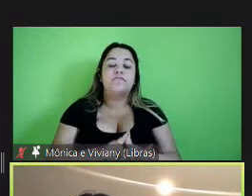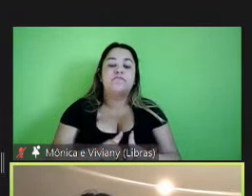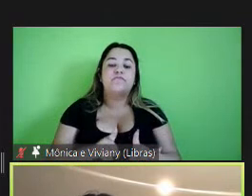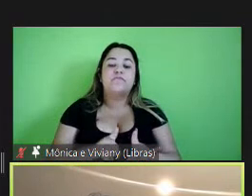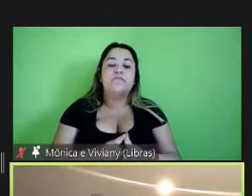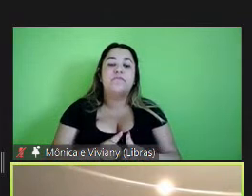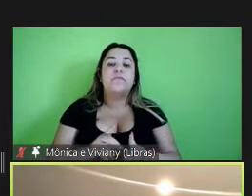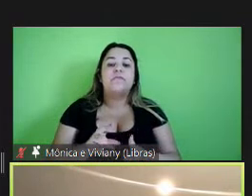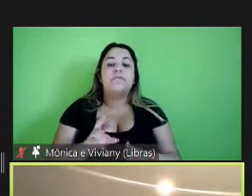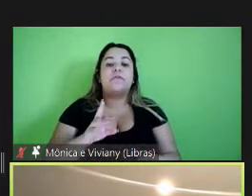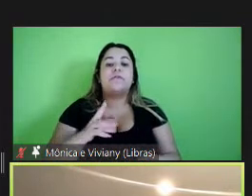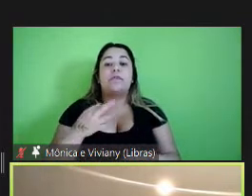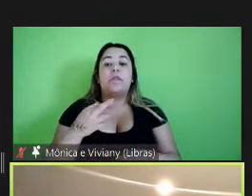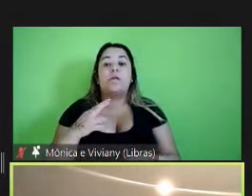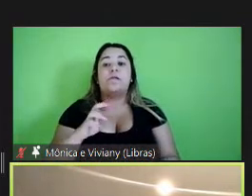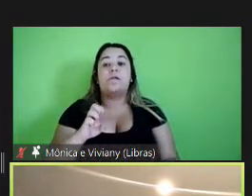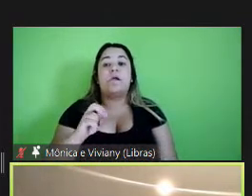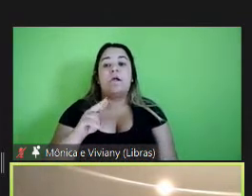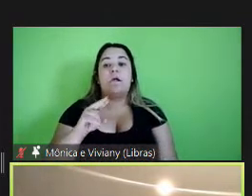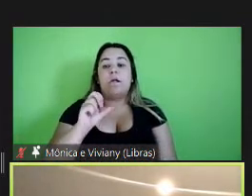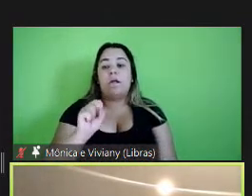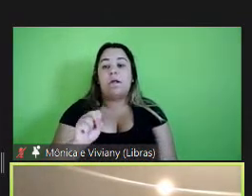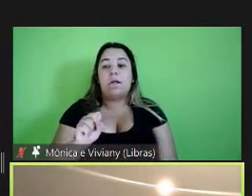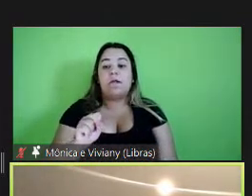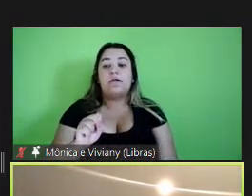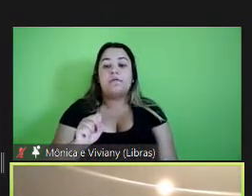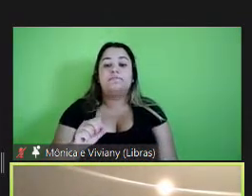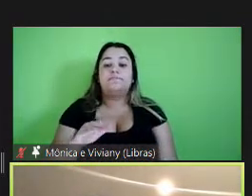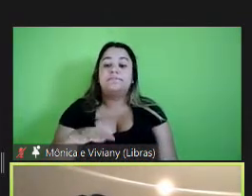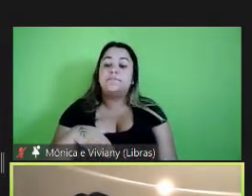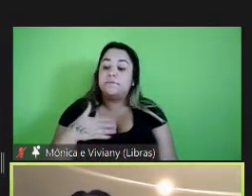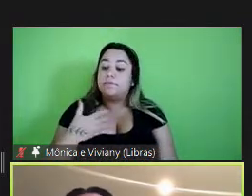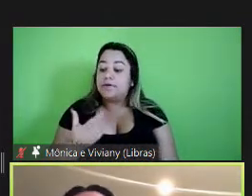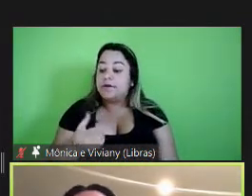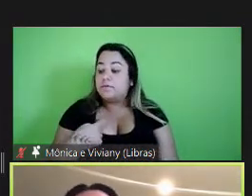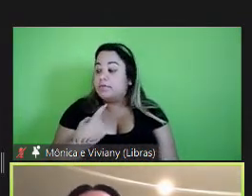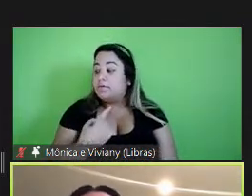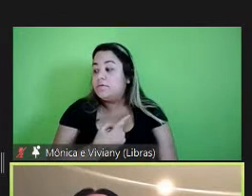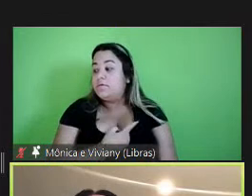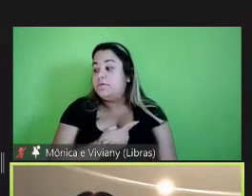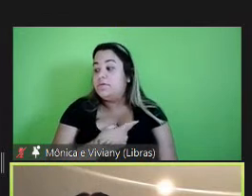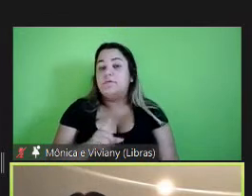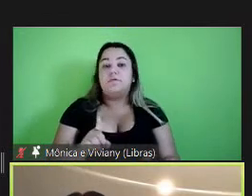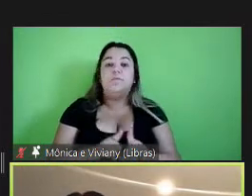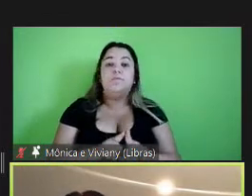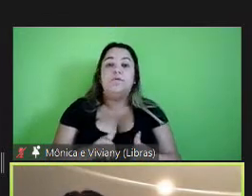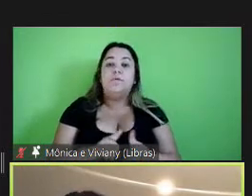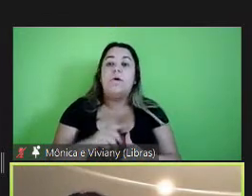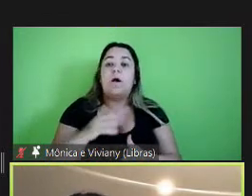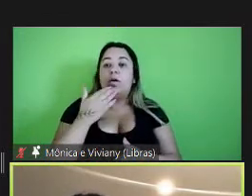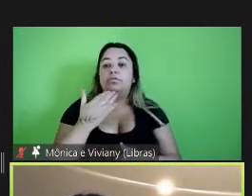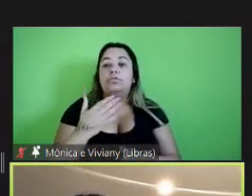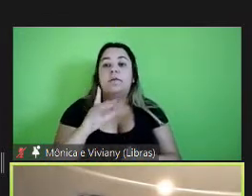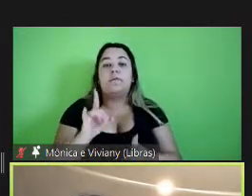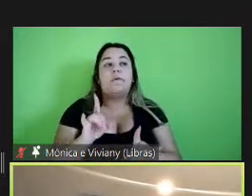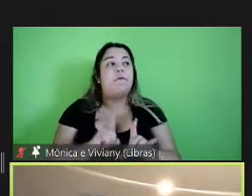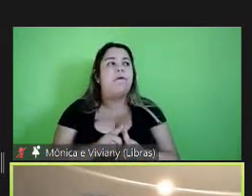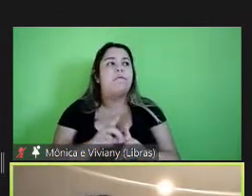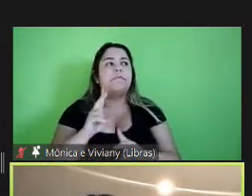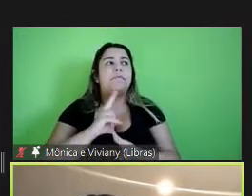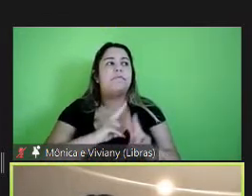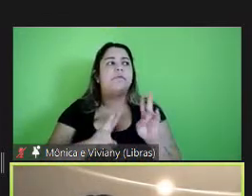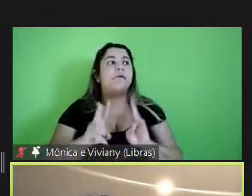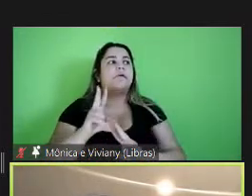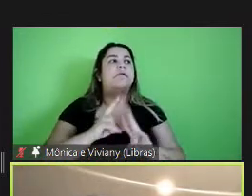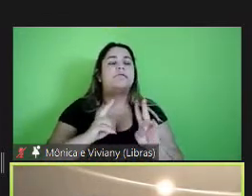well. We very much had to look at cultural change as well. We'd often use kind of traditional methods, I suppose, and